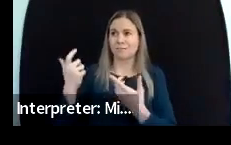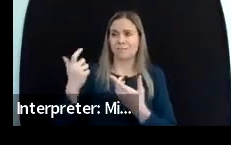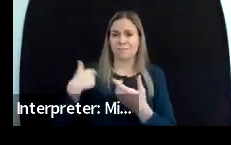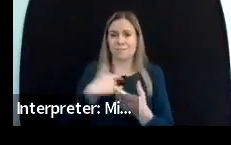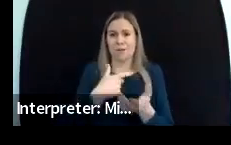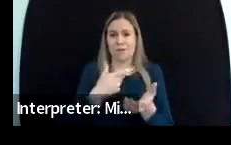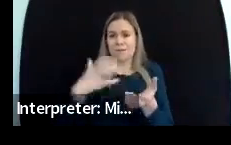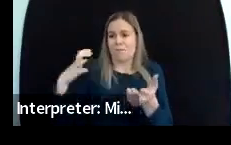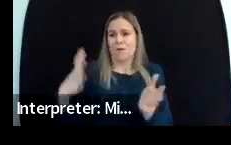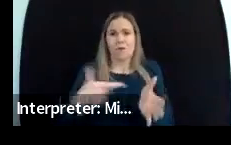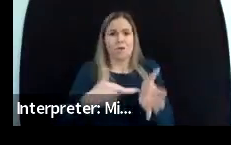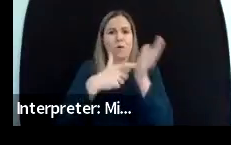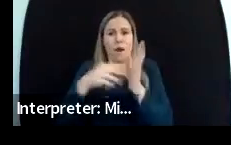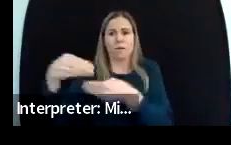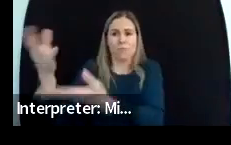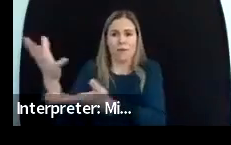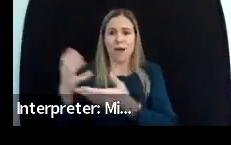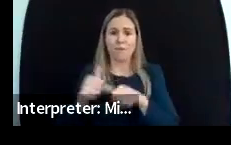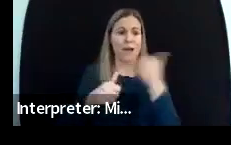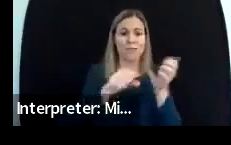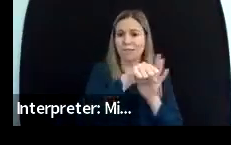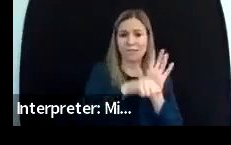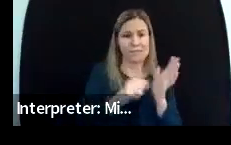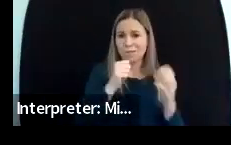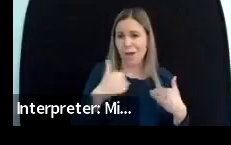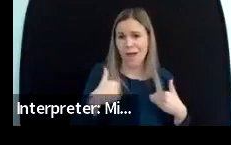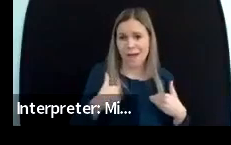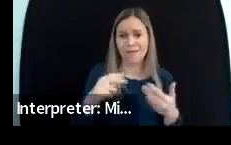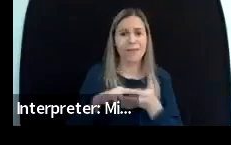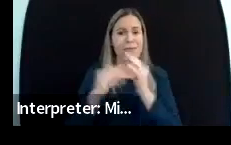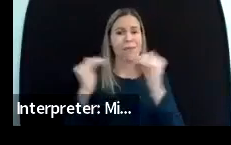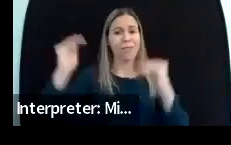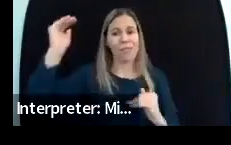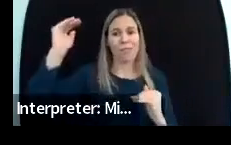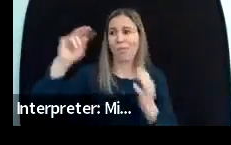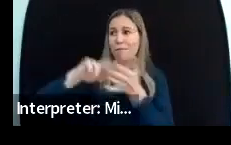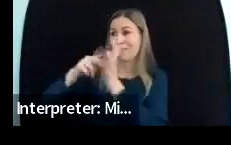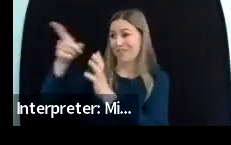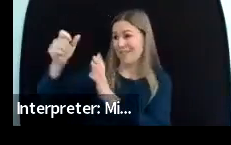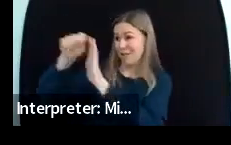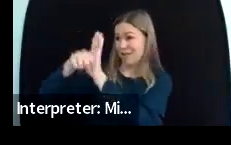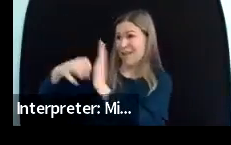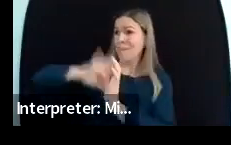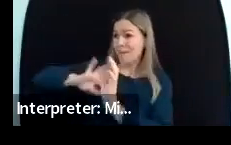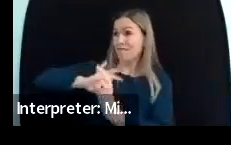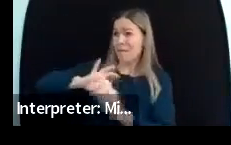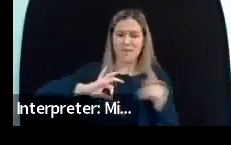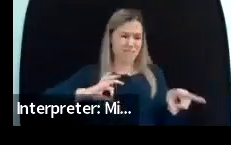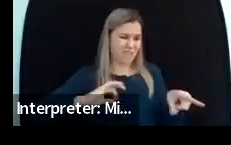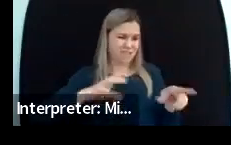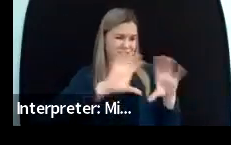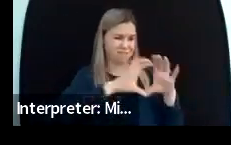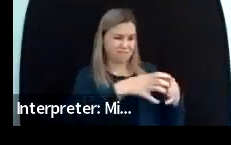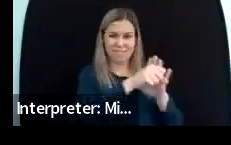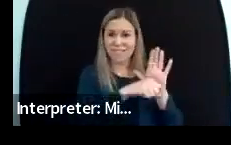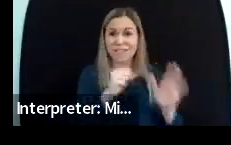these things, but in other states, not so much. And that becomes an equity issue because people in some states get some of these benefits and some don't. So you can just follow it all